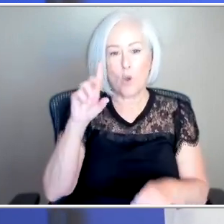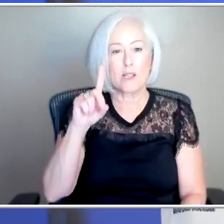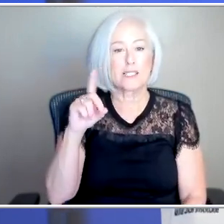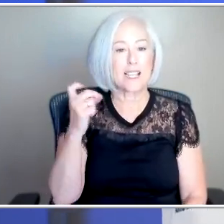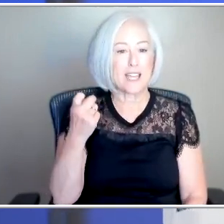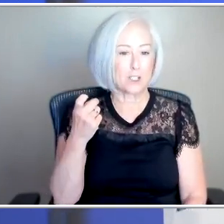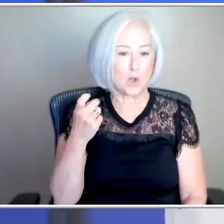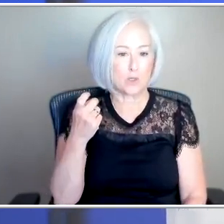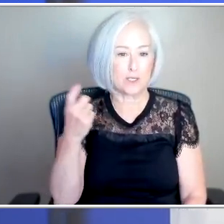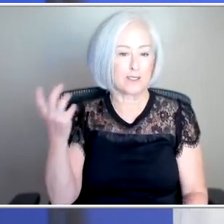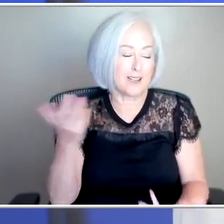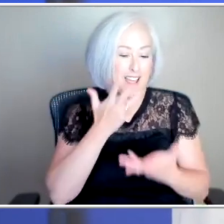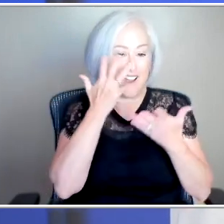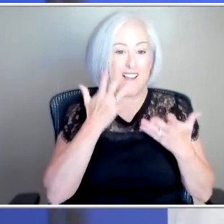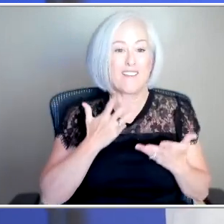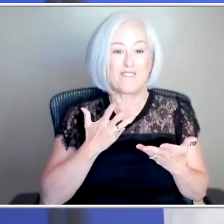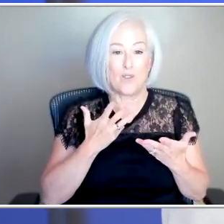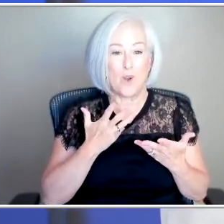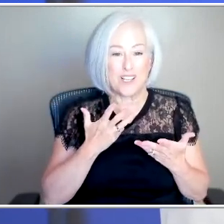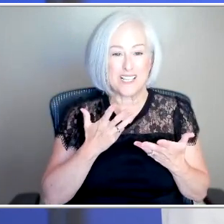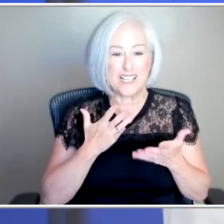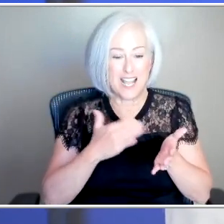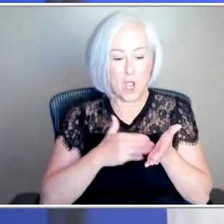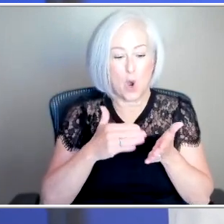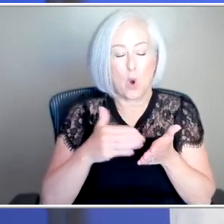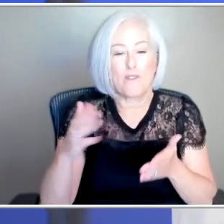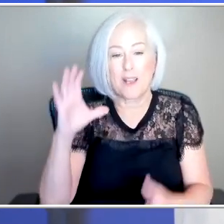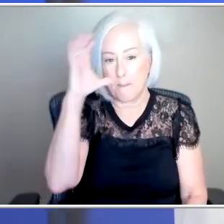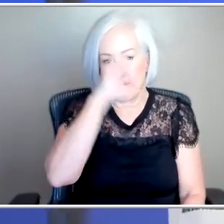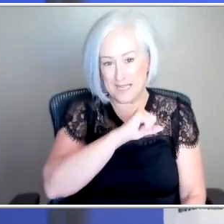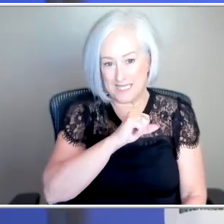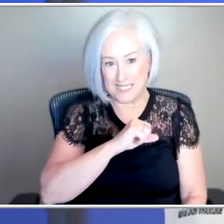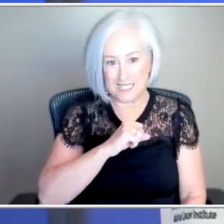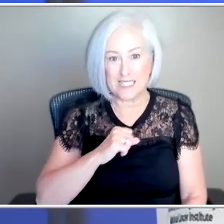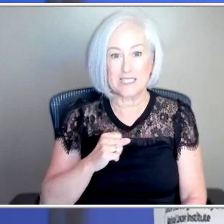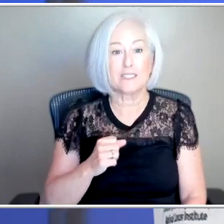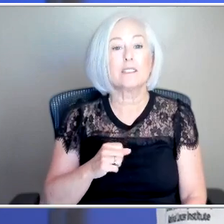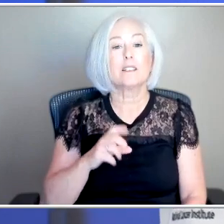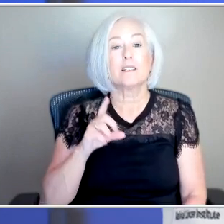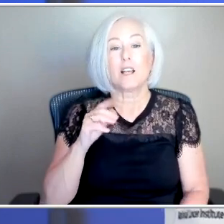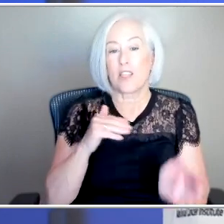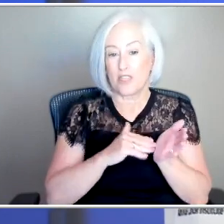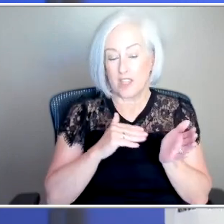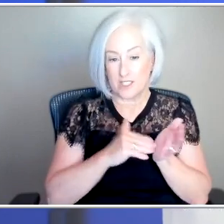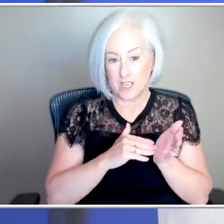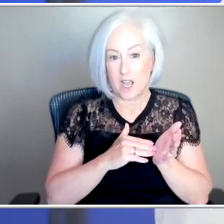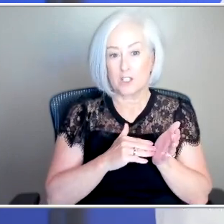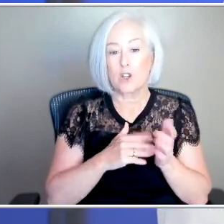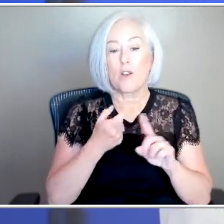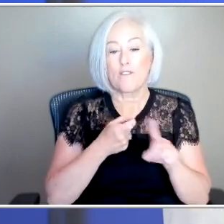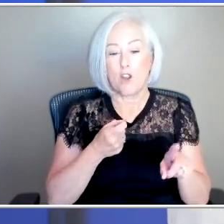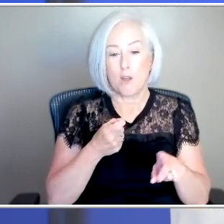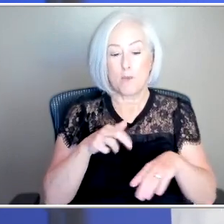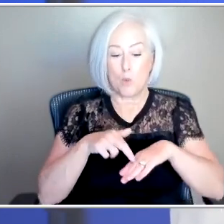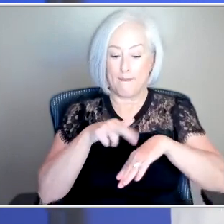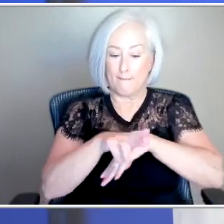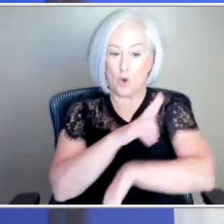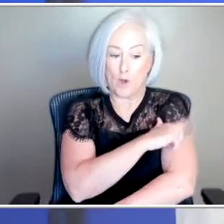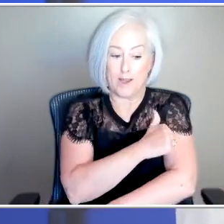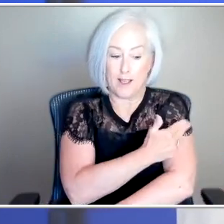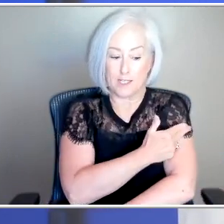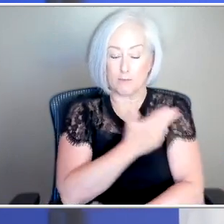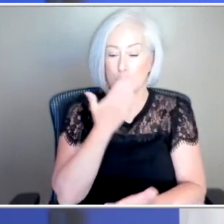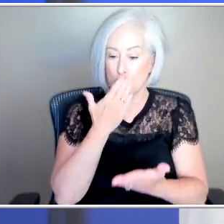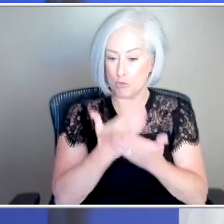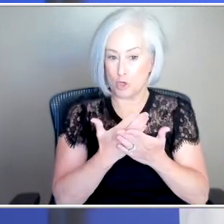unfortunately quite often it gets missed. So the doctors at the referring hospital did a good job recognizing there's